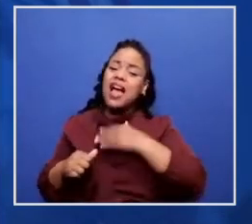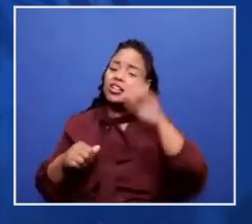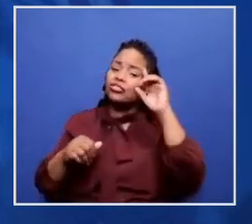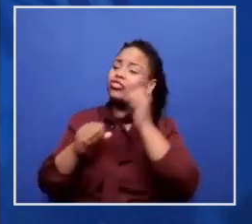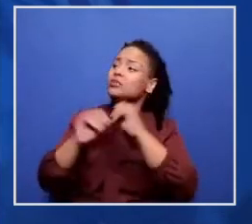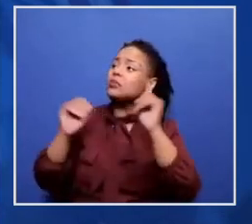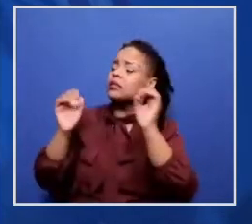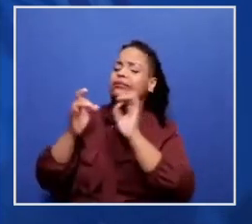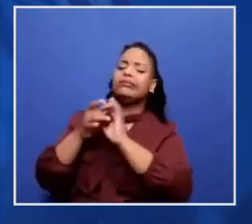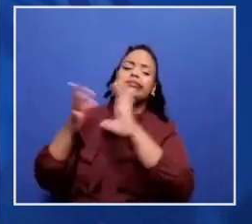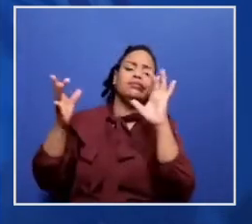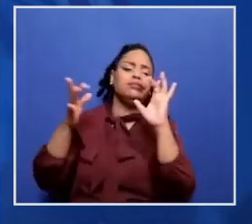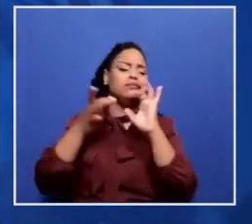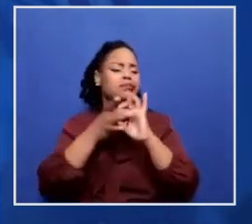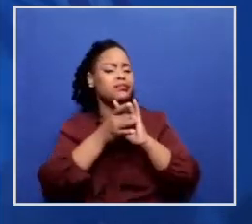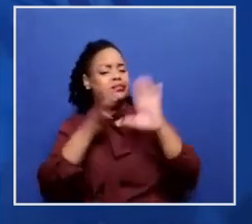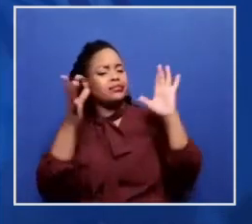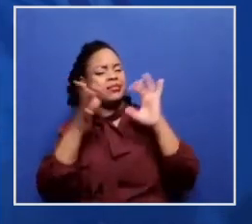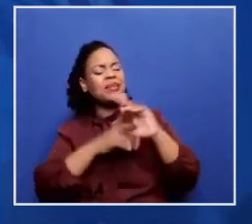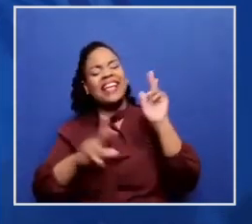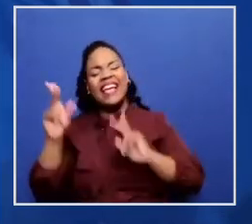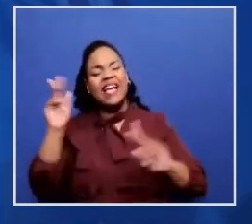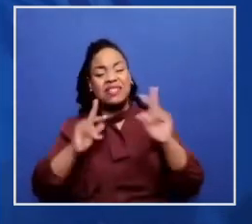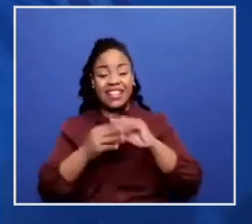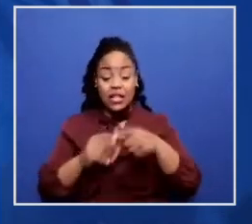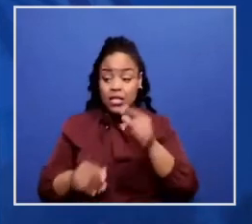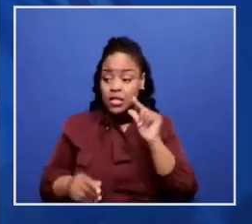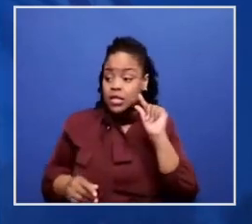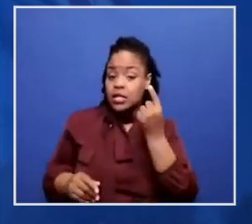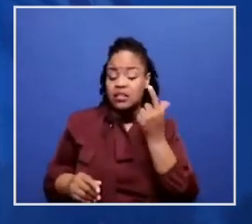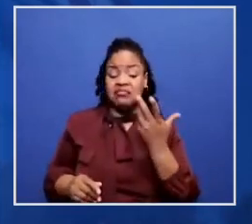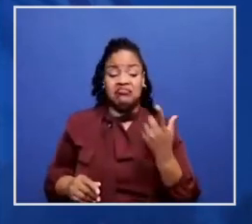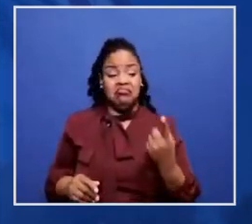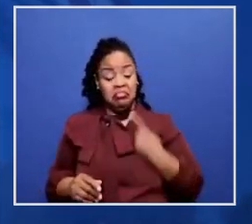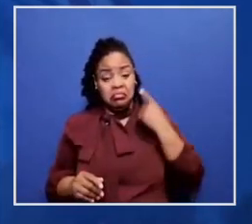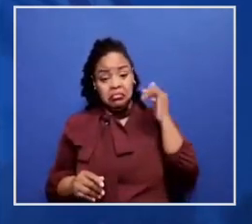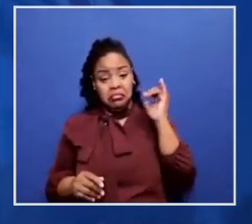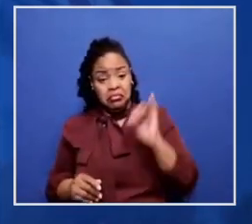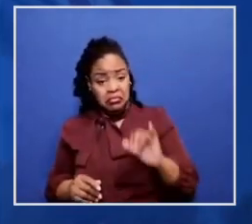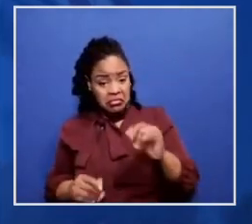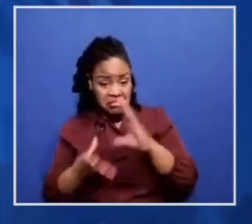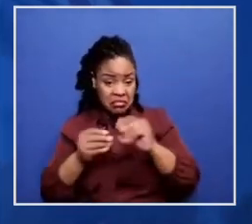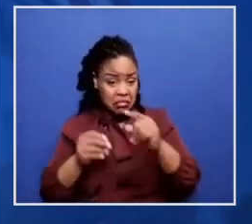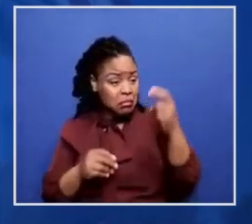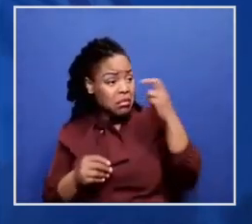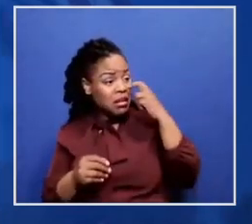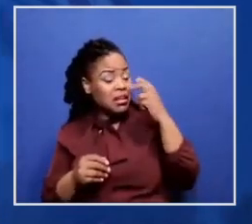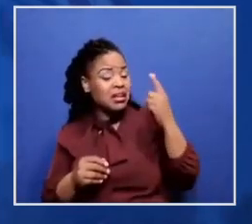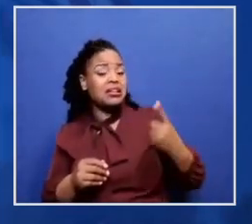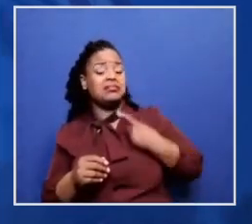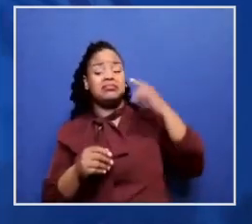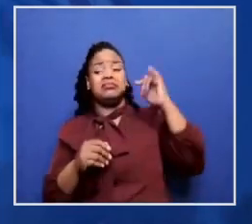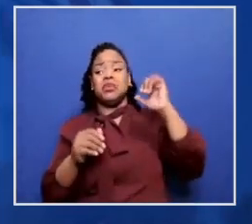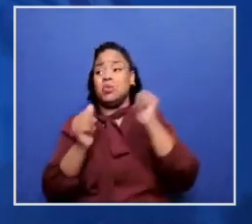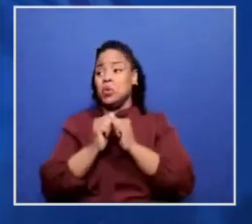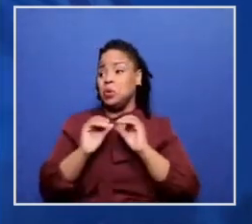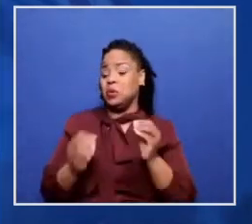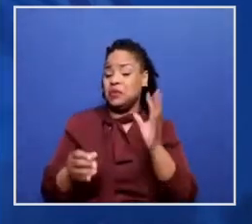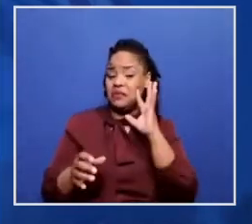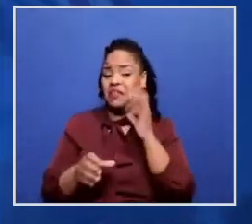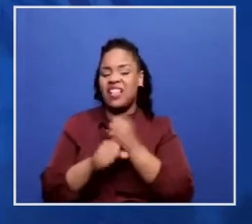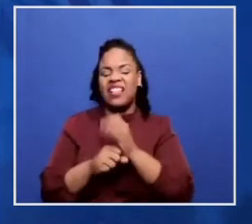foolish. People say I'm blinded by faith. But if I run out of air, if I crash, I don't